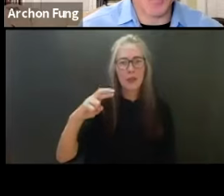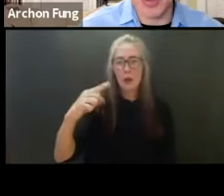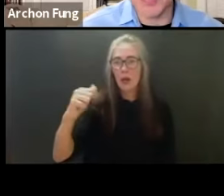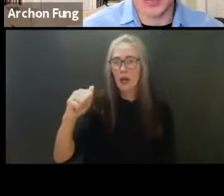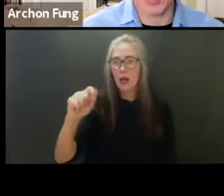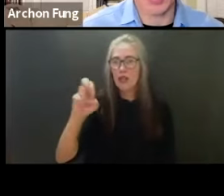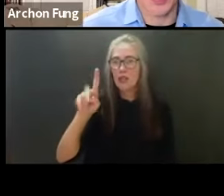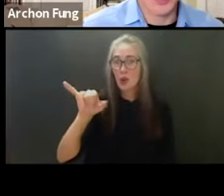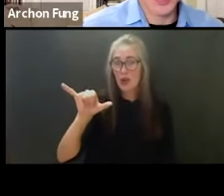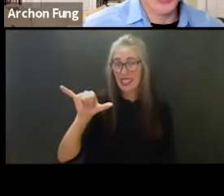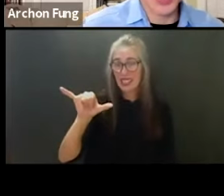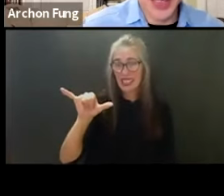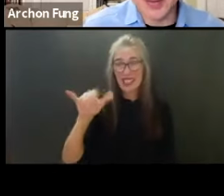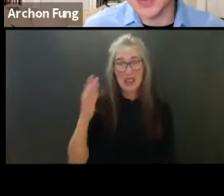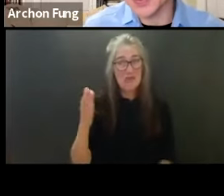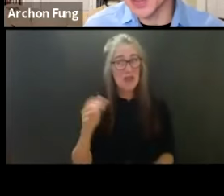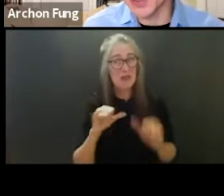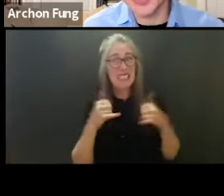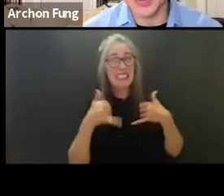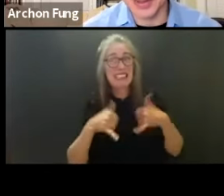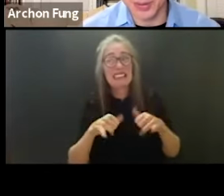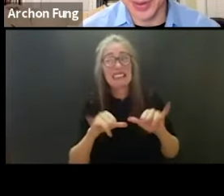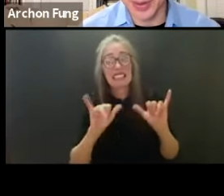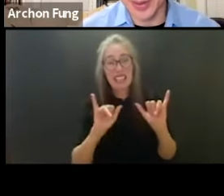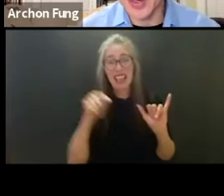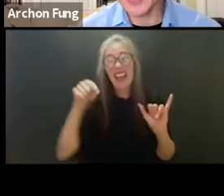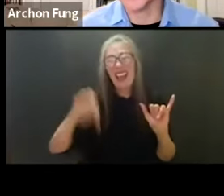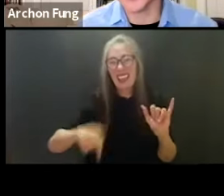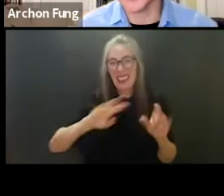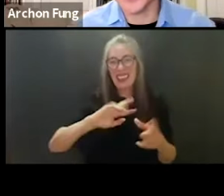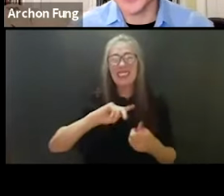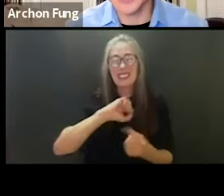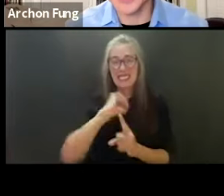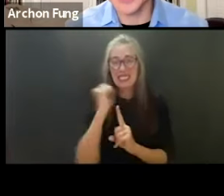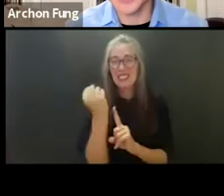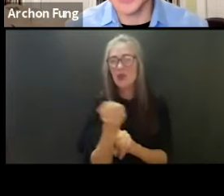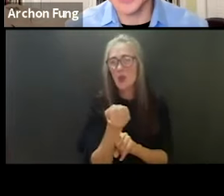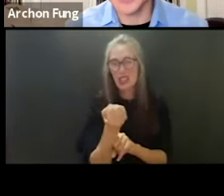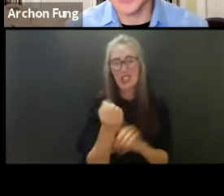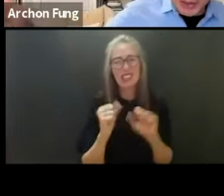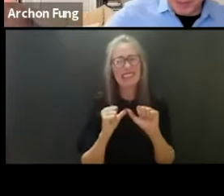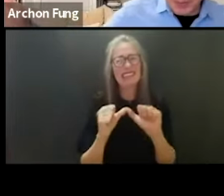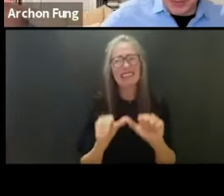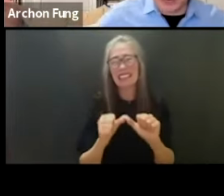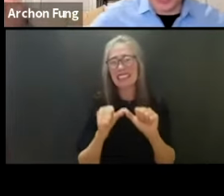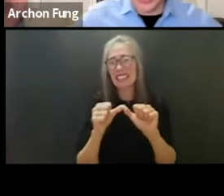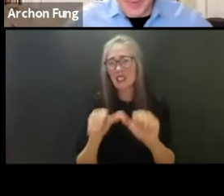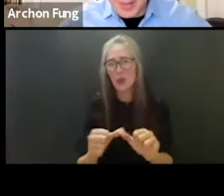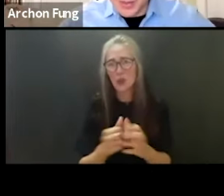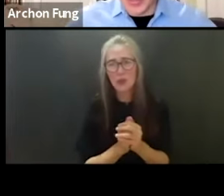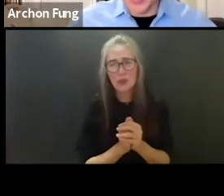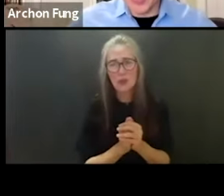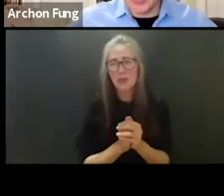-aperture moment that we're in, 2016 to 2020, kind of continues, that the range of political